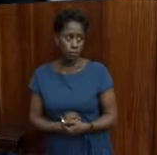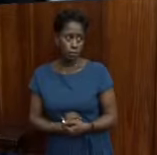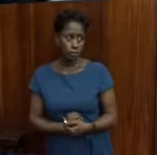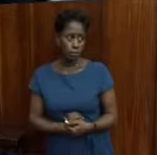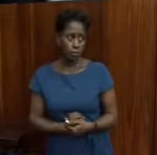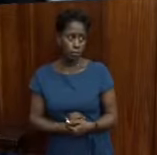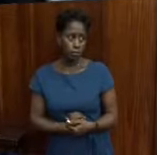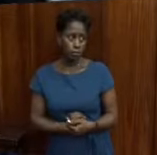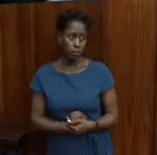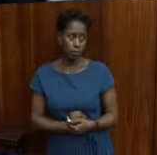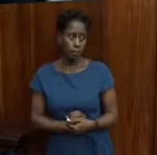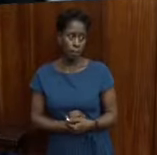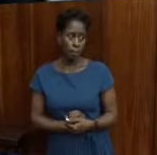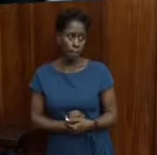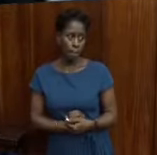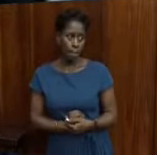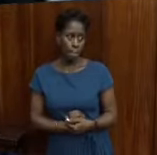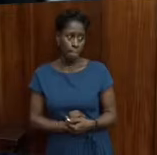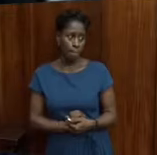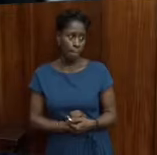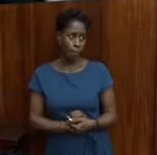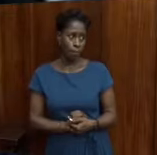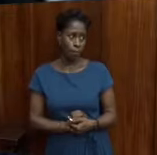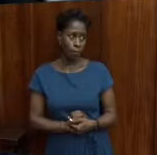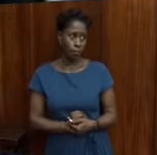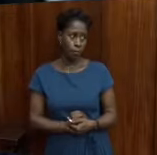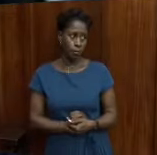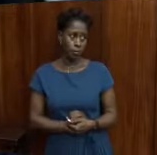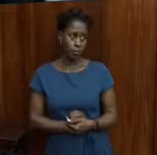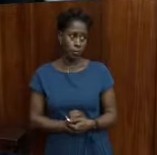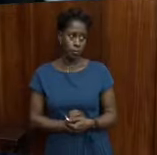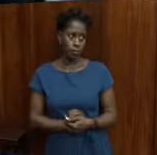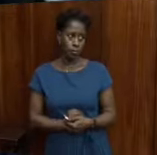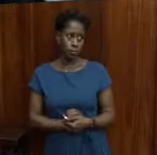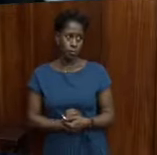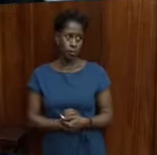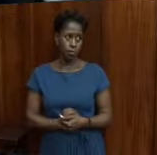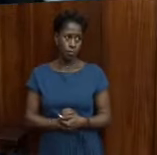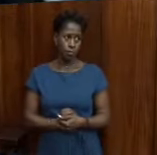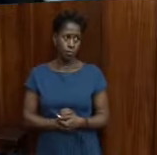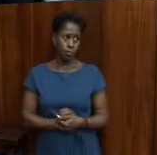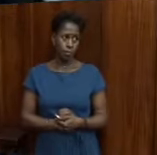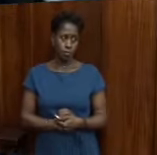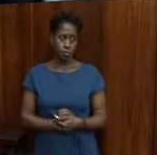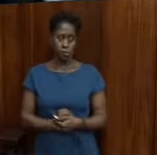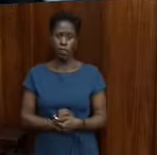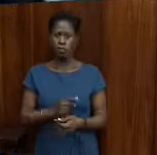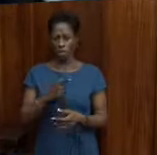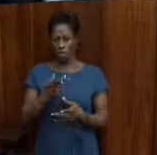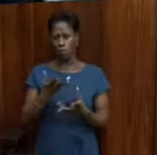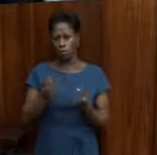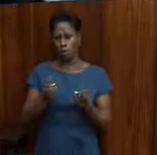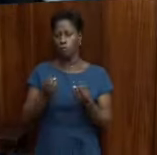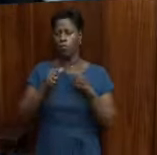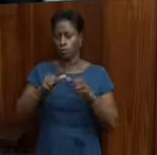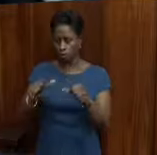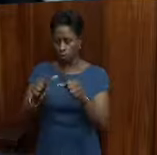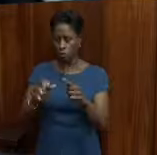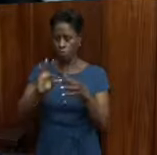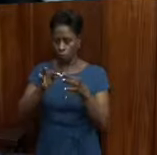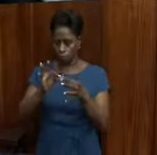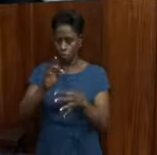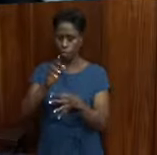estimate, an allocation has been made to meet the former government's financial obligations on St. Jude.